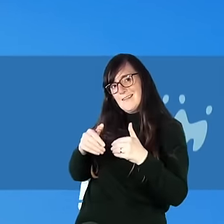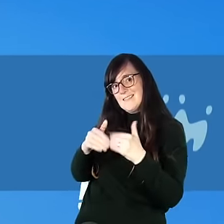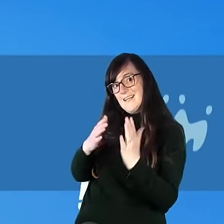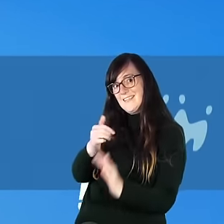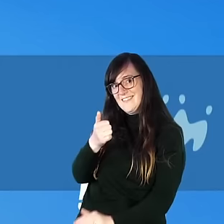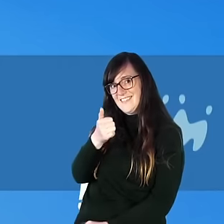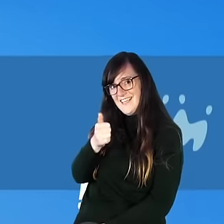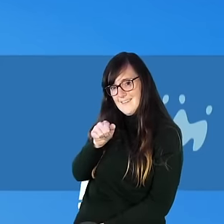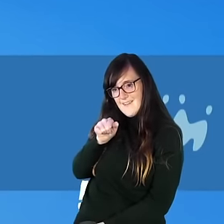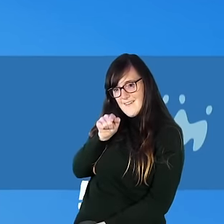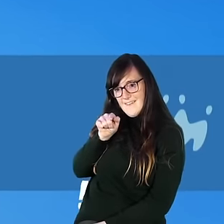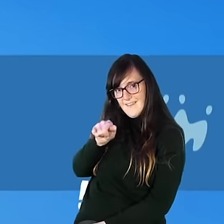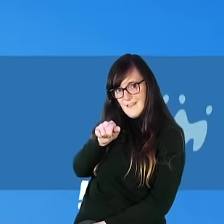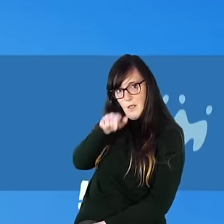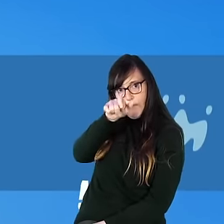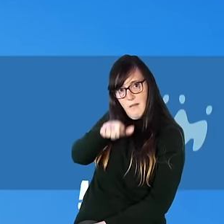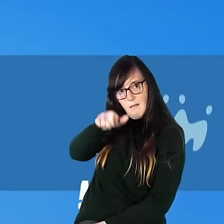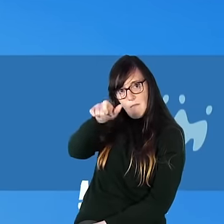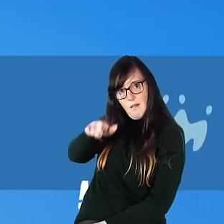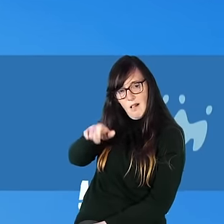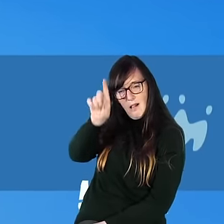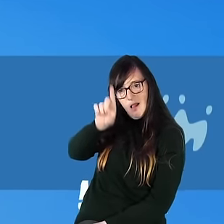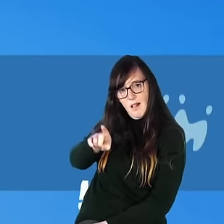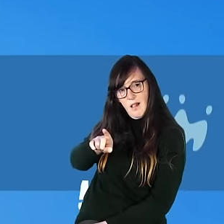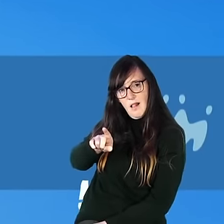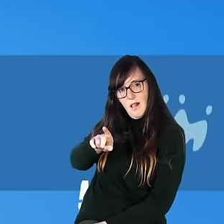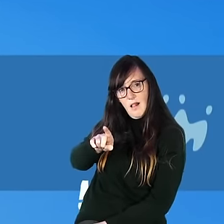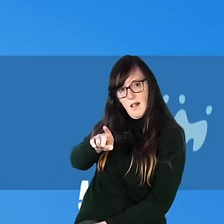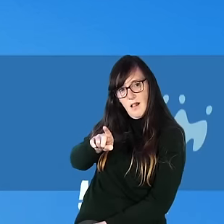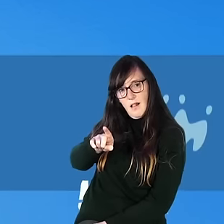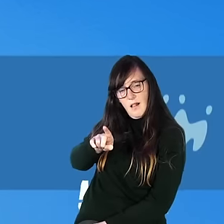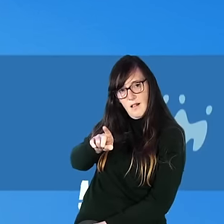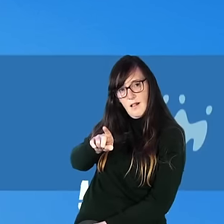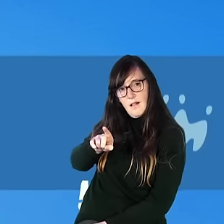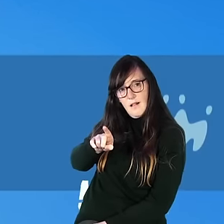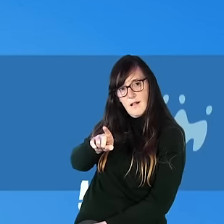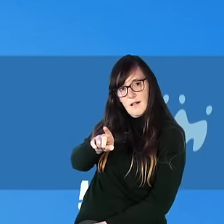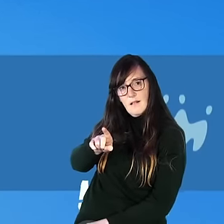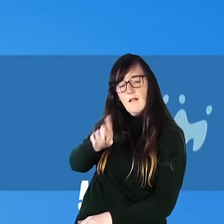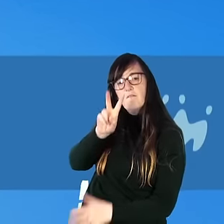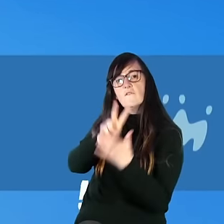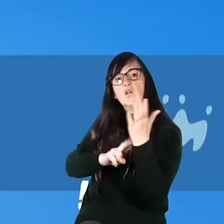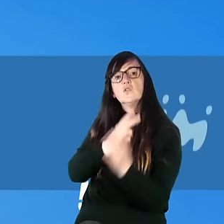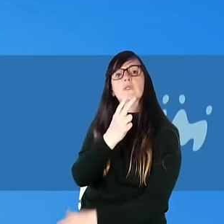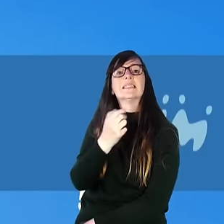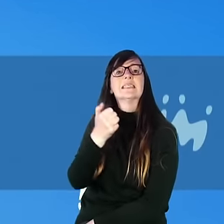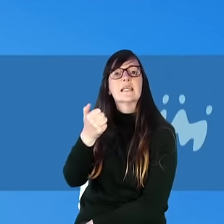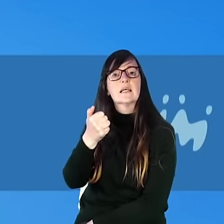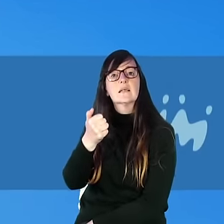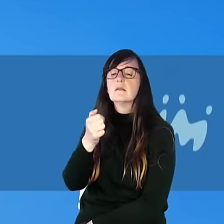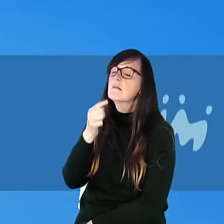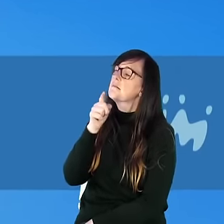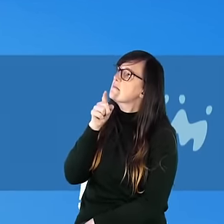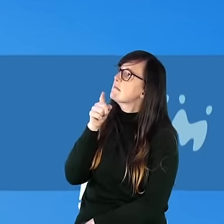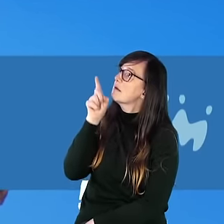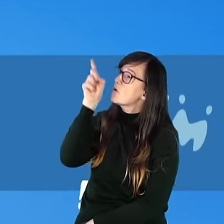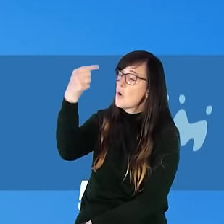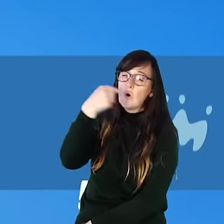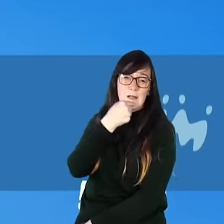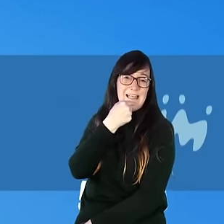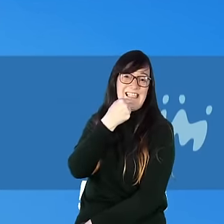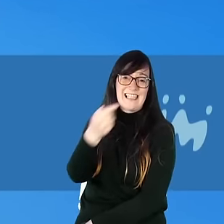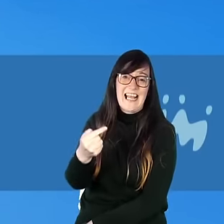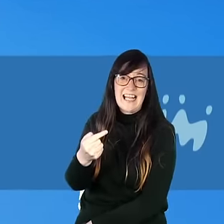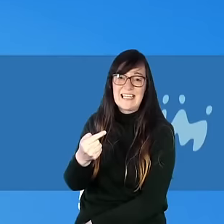approach for the creation of mankind. It's in the first person. Verse 26, "Then God said,